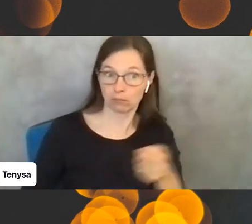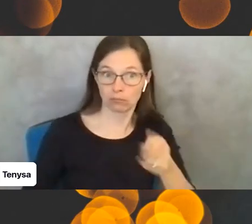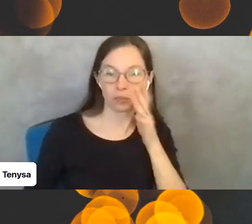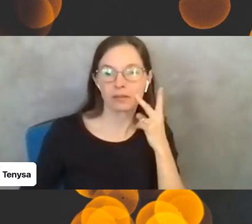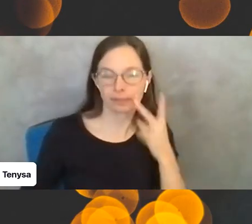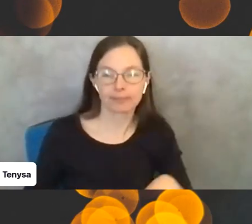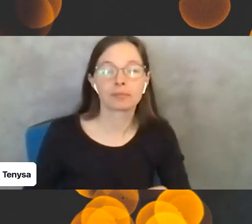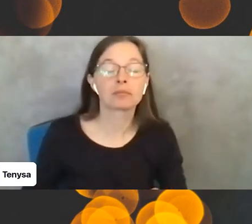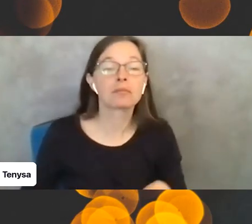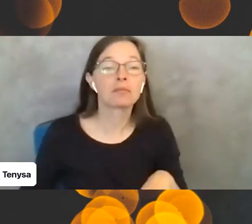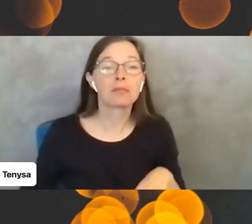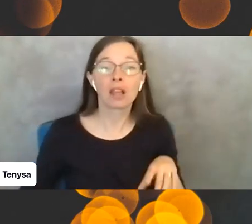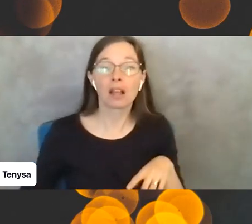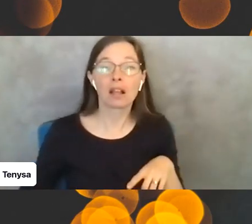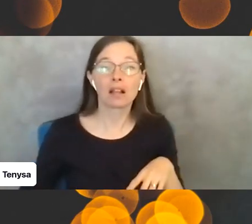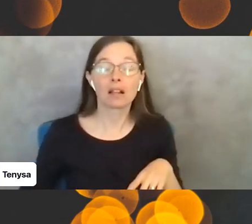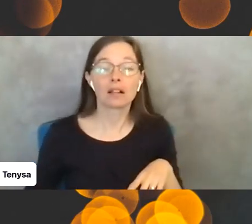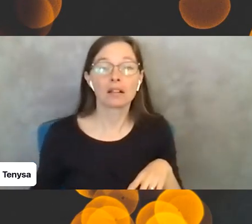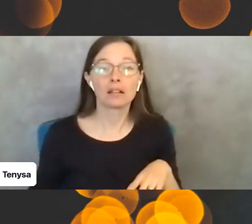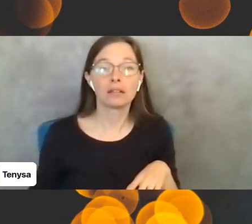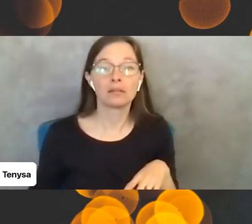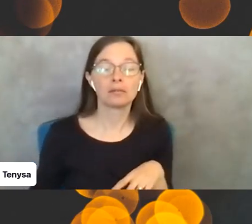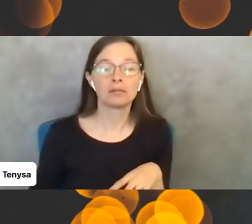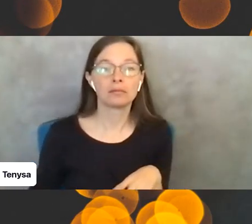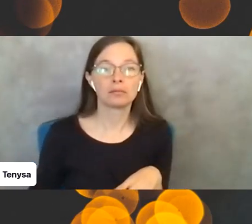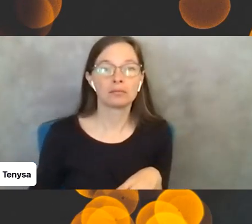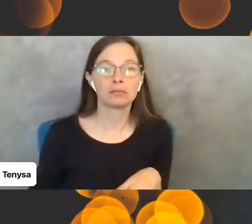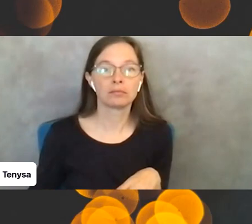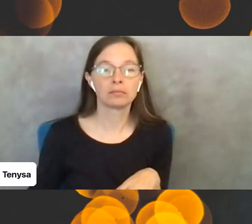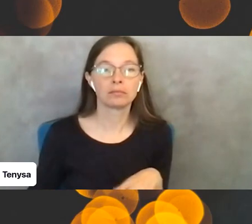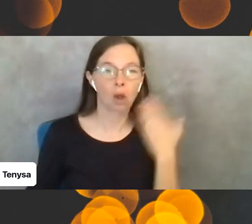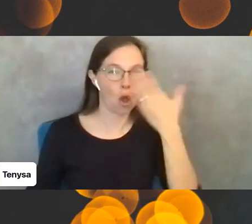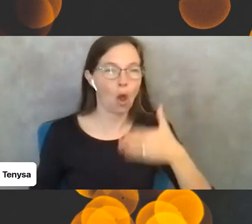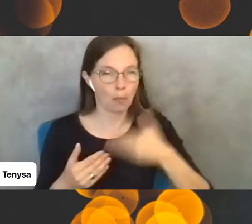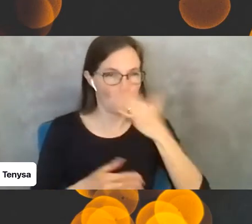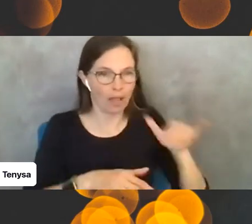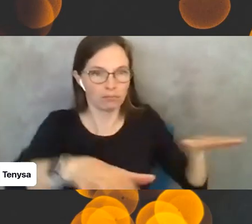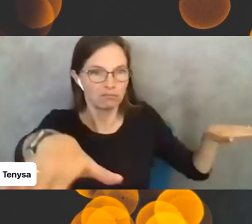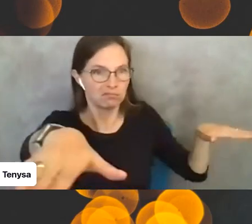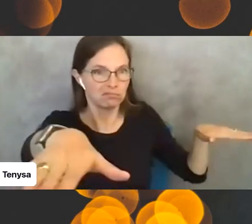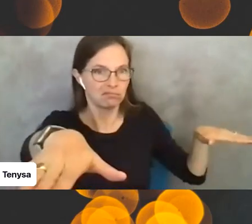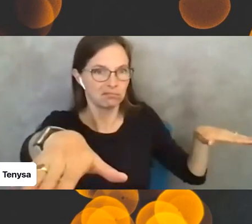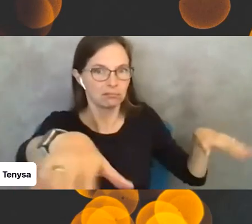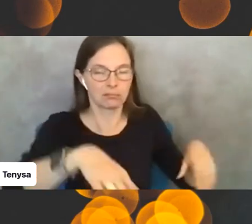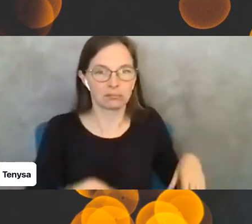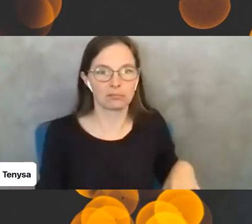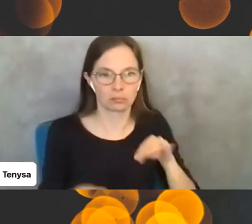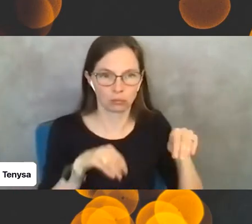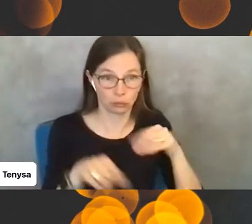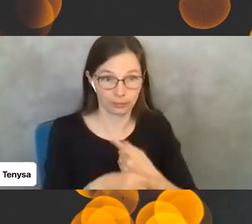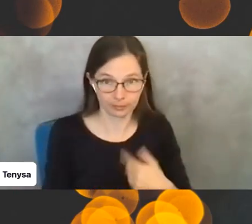if it's your non-dominant hand facing one end, so you're kind of like going like this. Nice little motion like that,